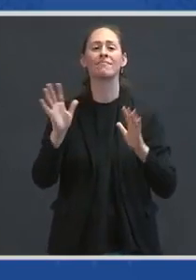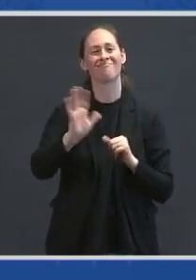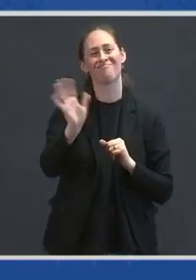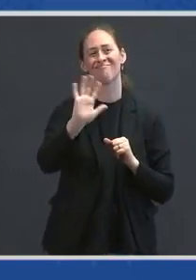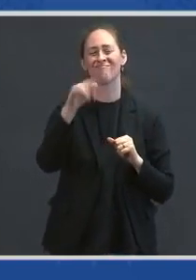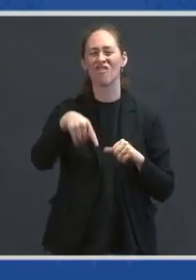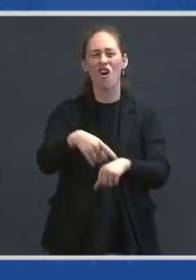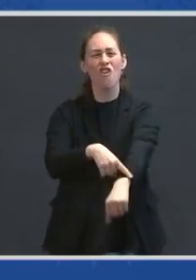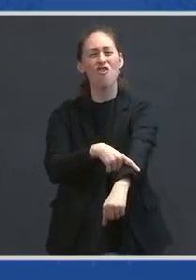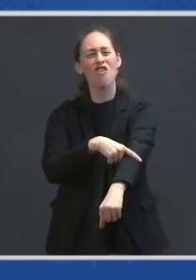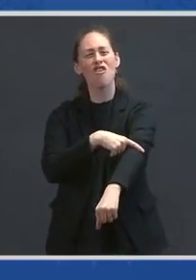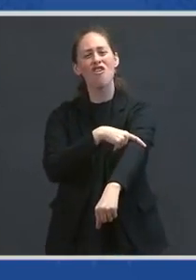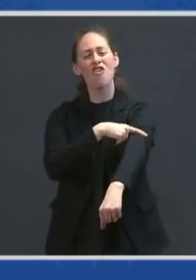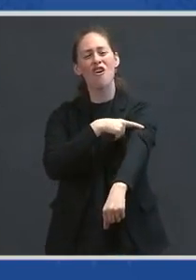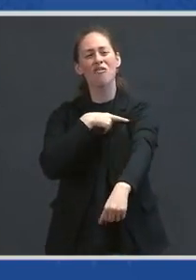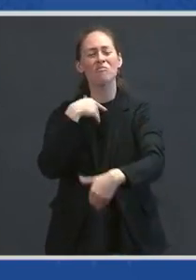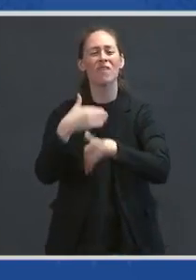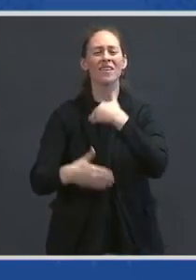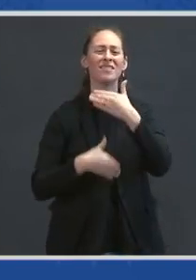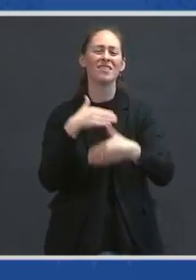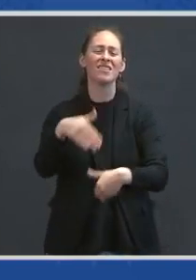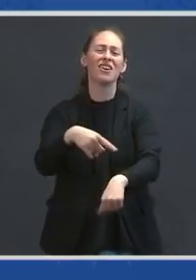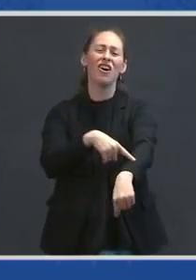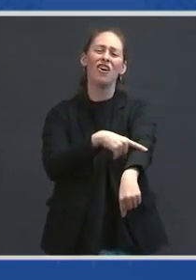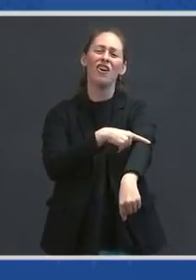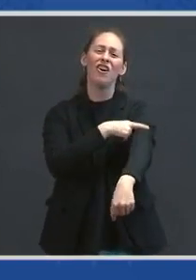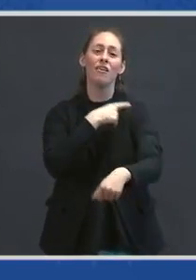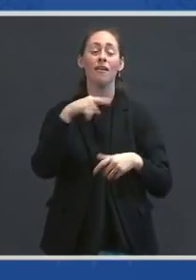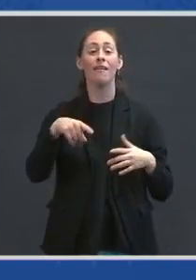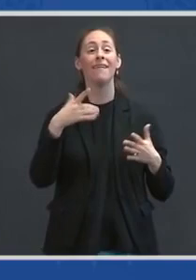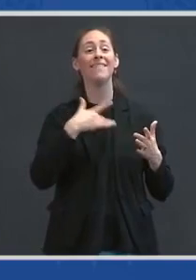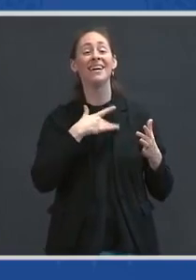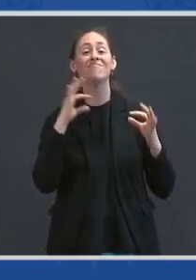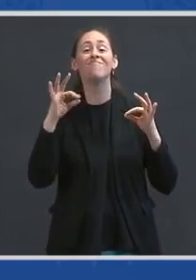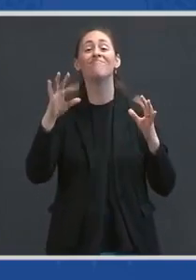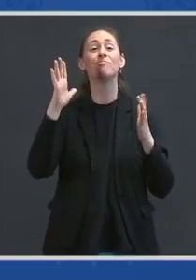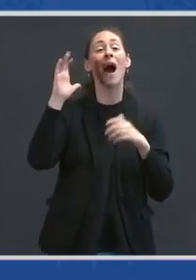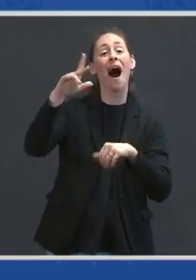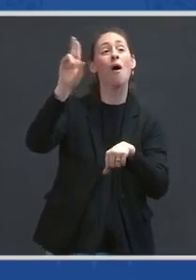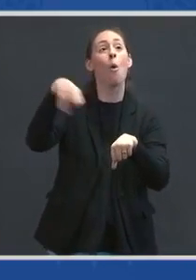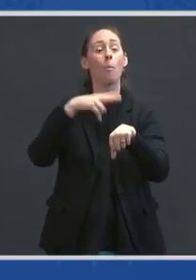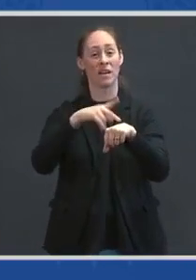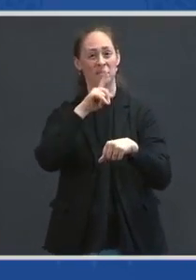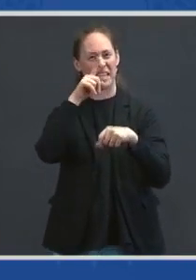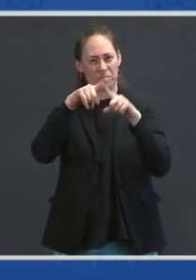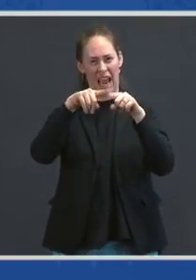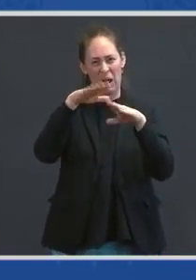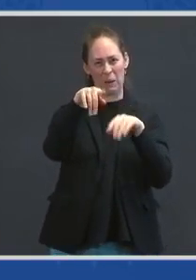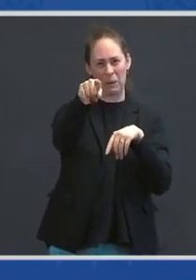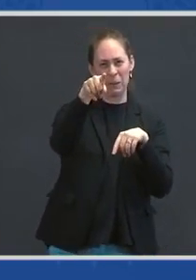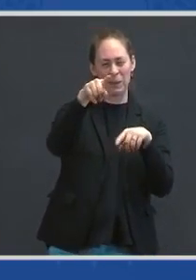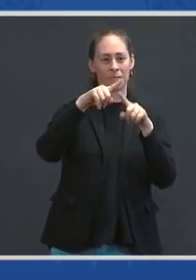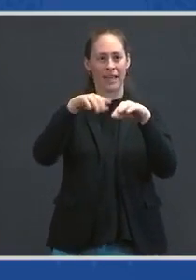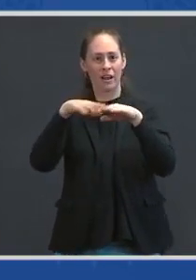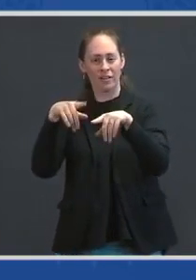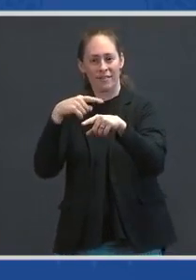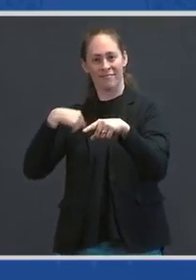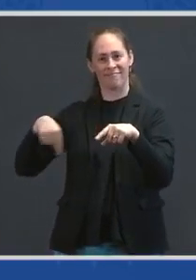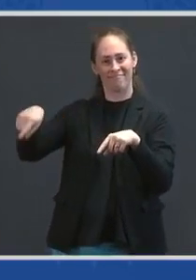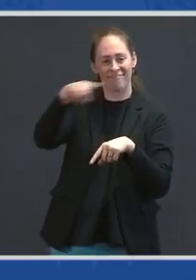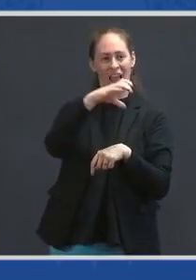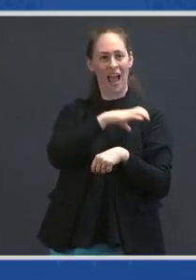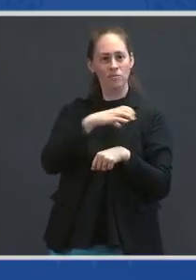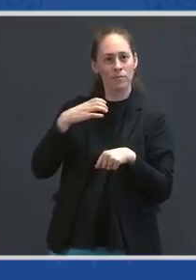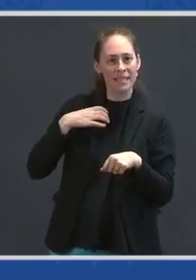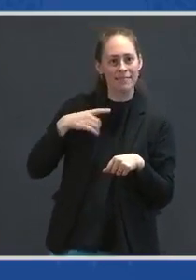to normal depends on all of us. It depends on Congress passing the American Recovery Act, recovery